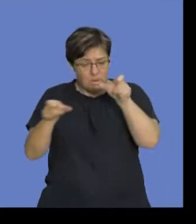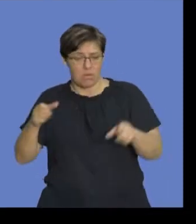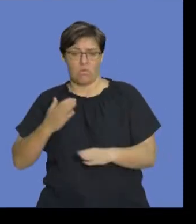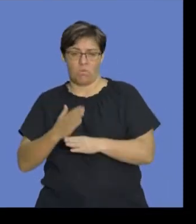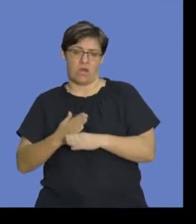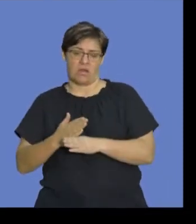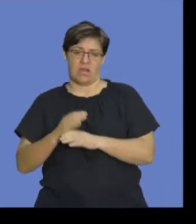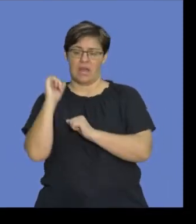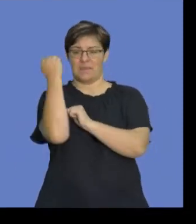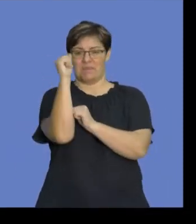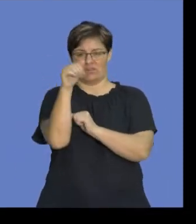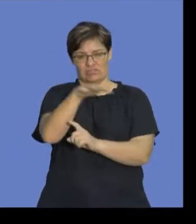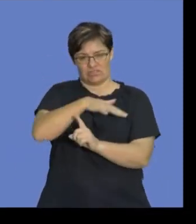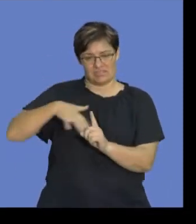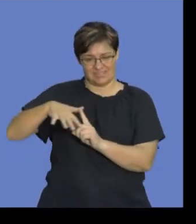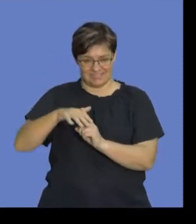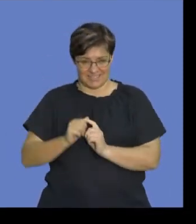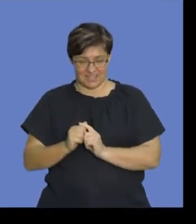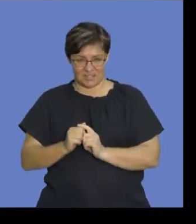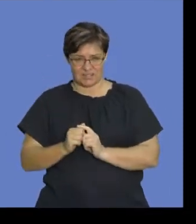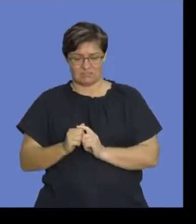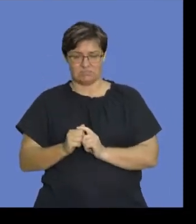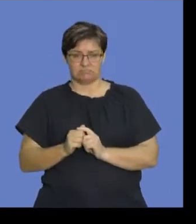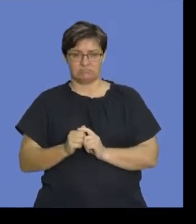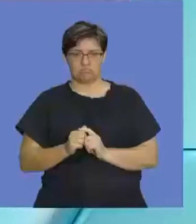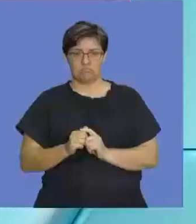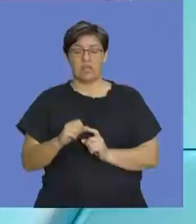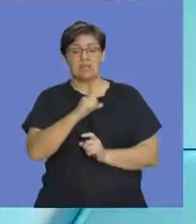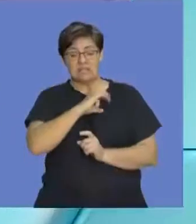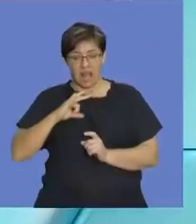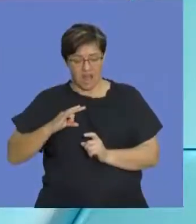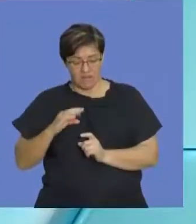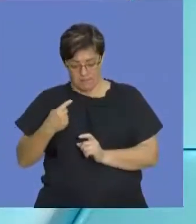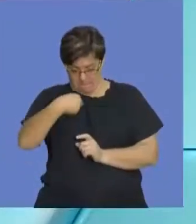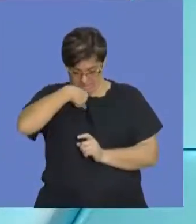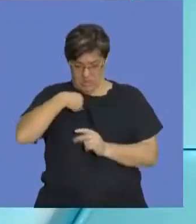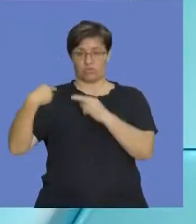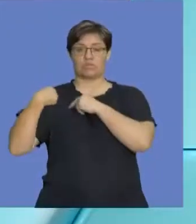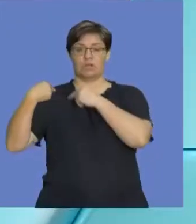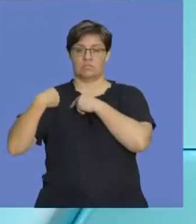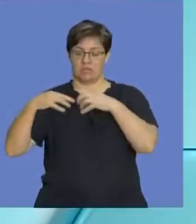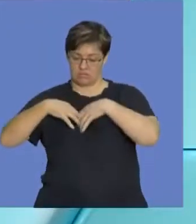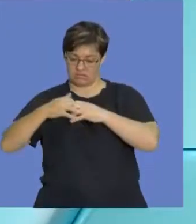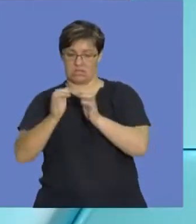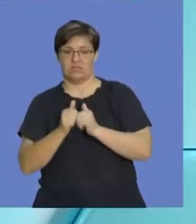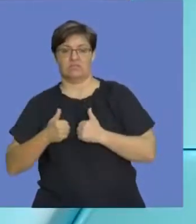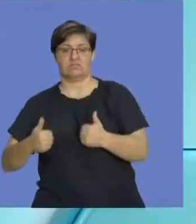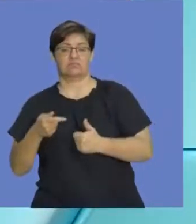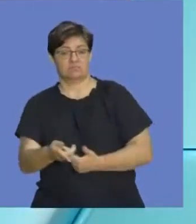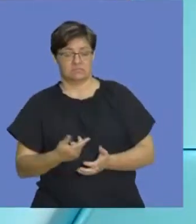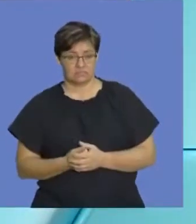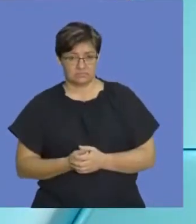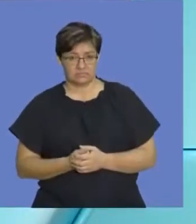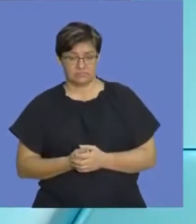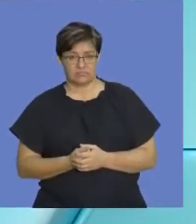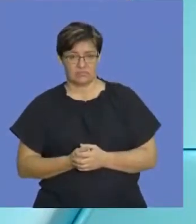people working in the manufacturing process, people that are directly involved in making that